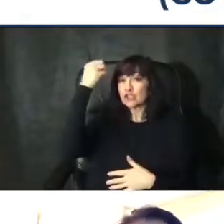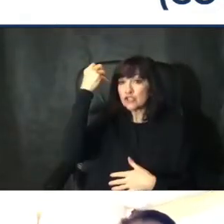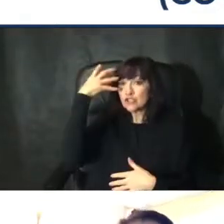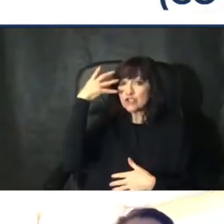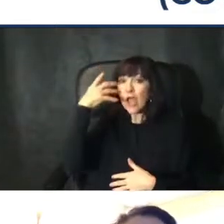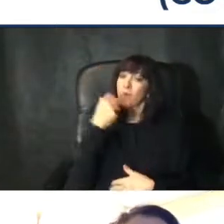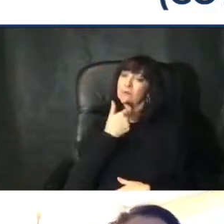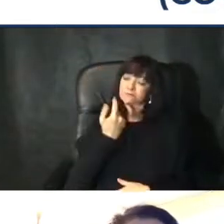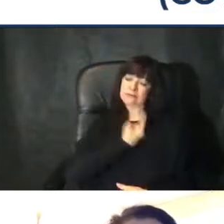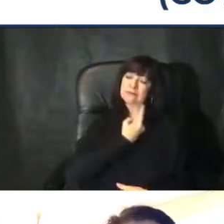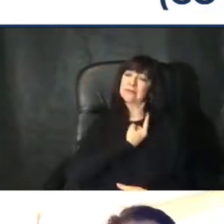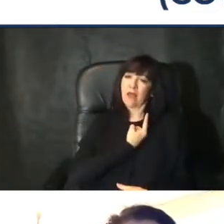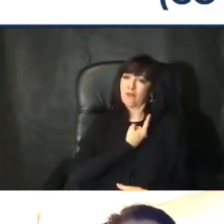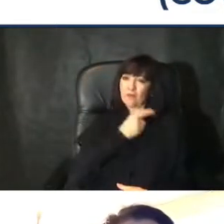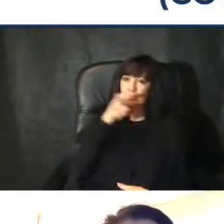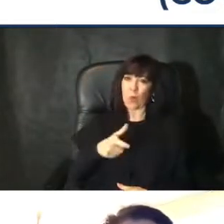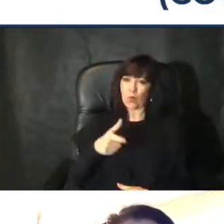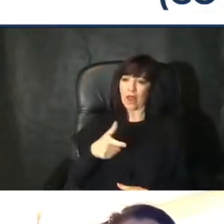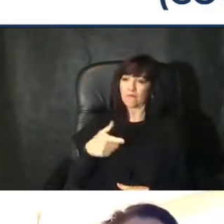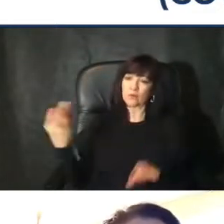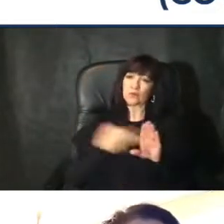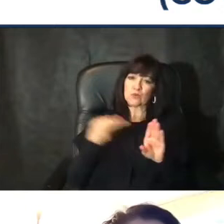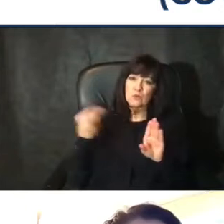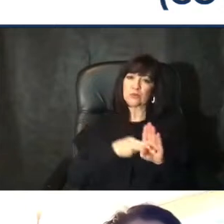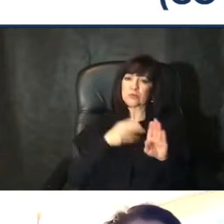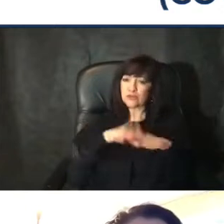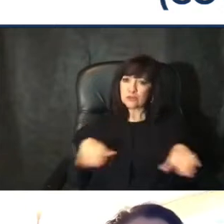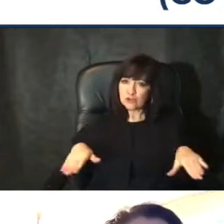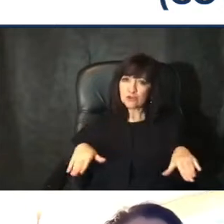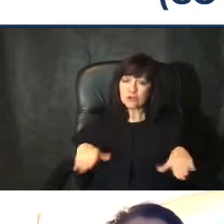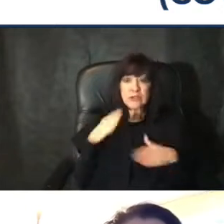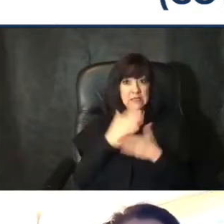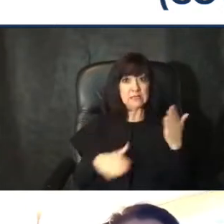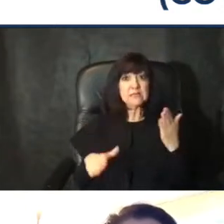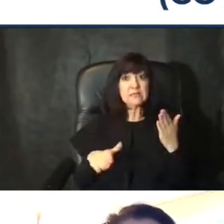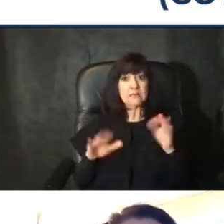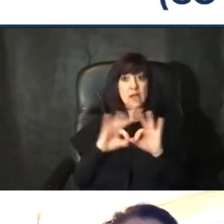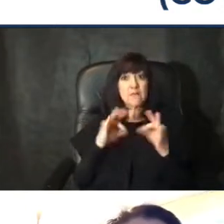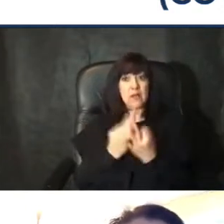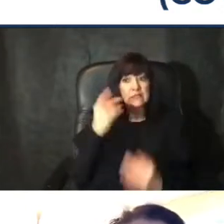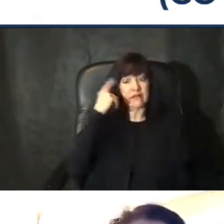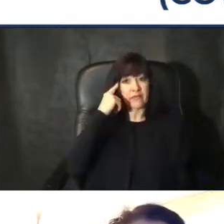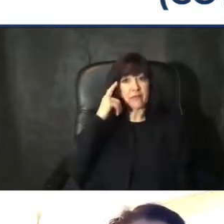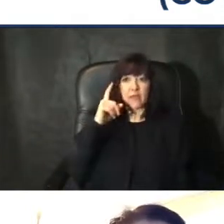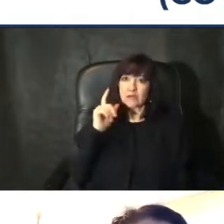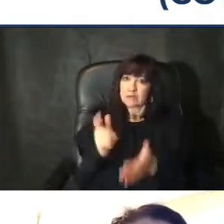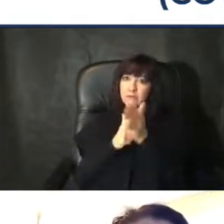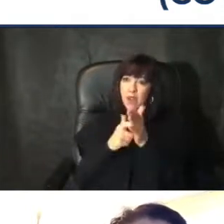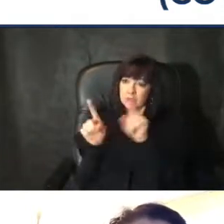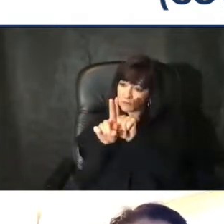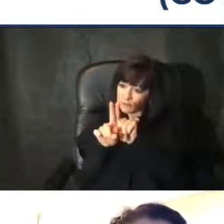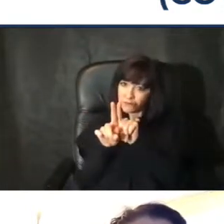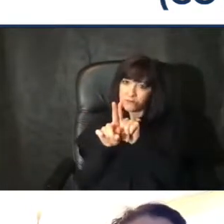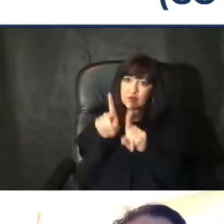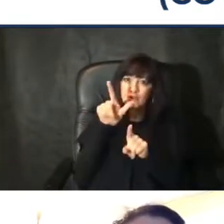you. And sometimes it is as simple as that families think that they have to be with their children 24/7 because they're just not